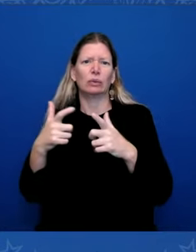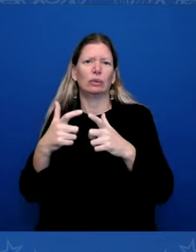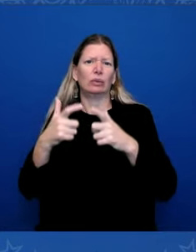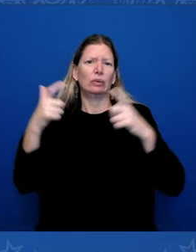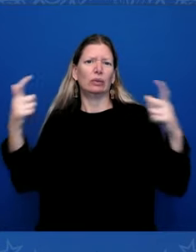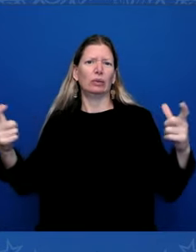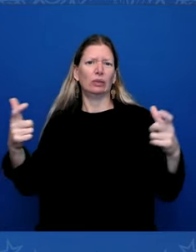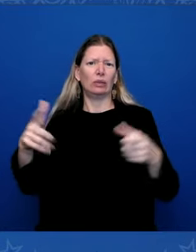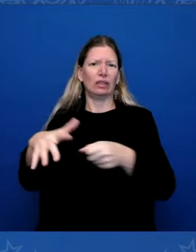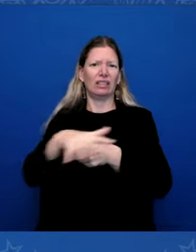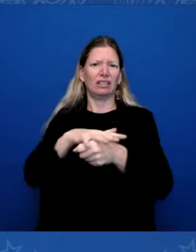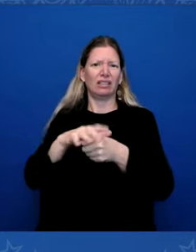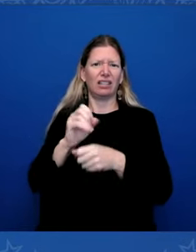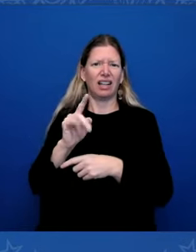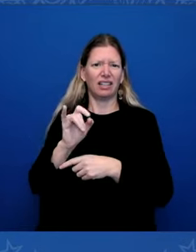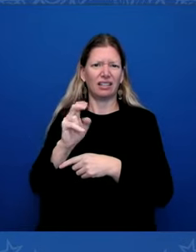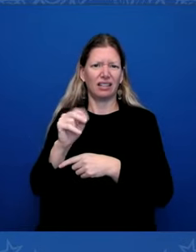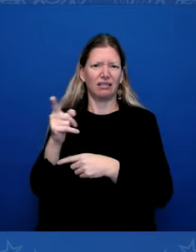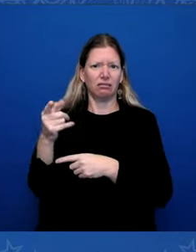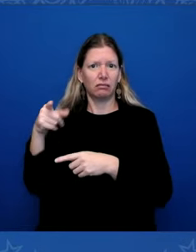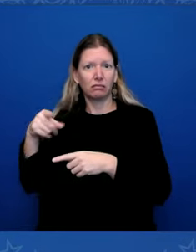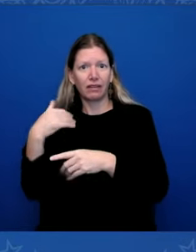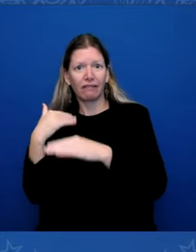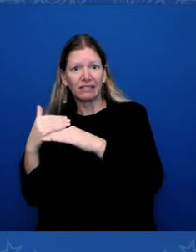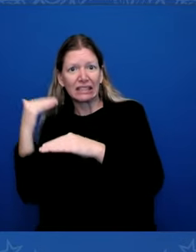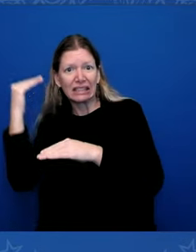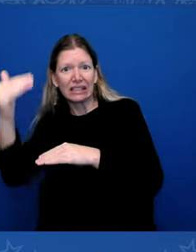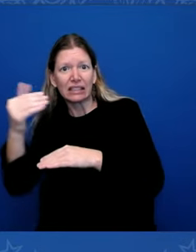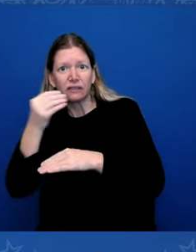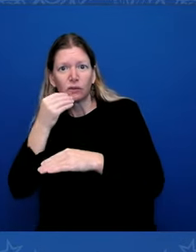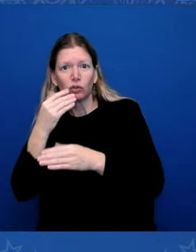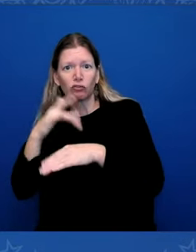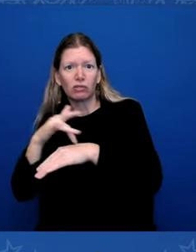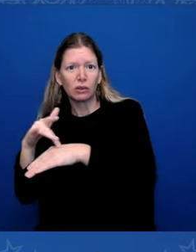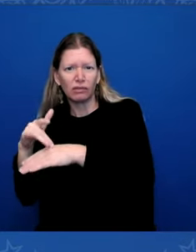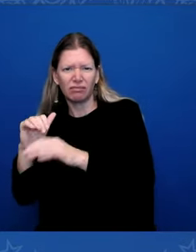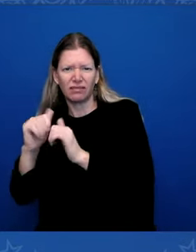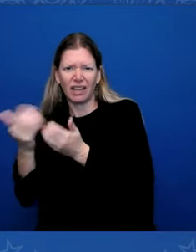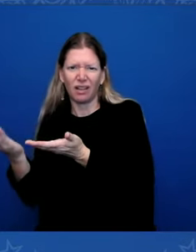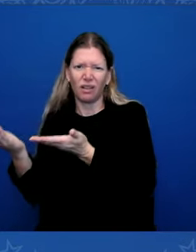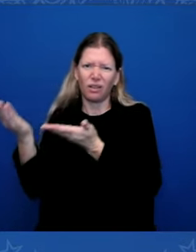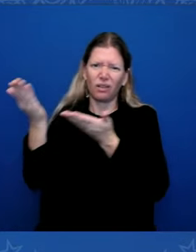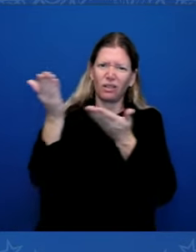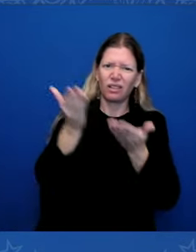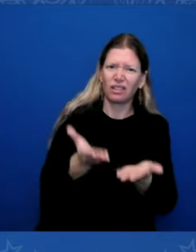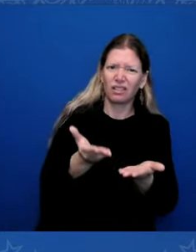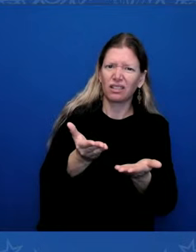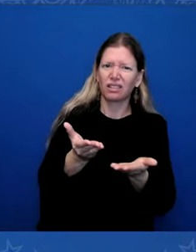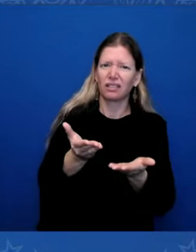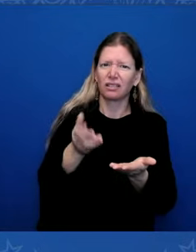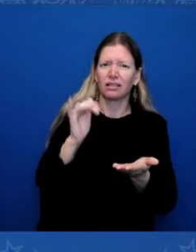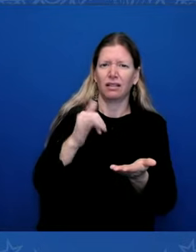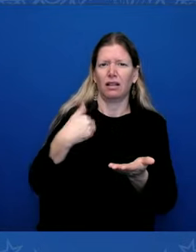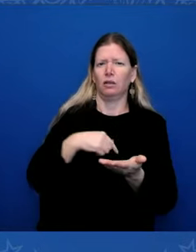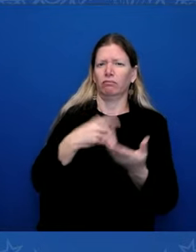also going to invest billions of dollars in solar facilities in Angola, to have